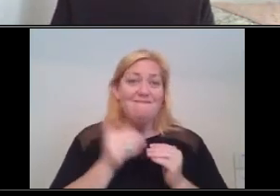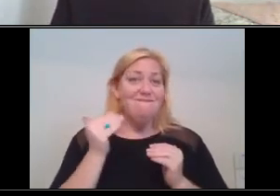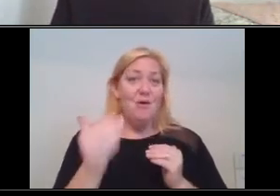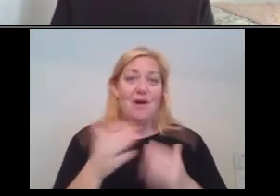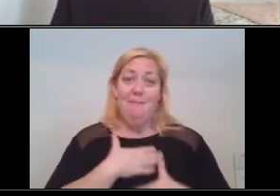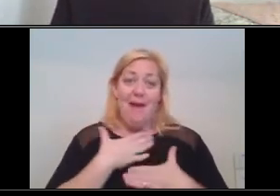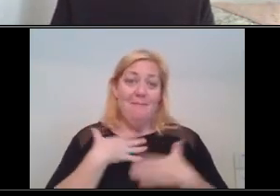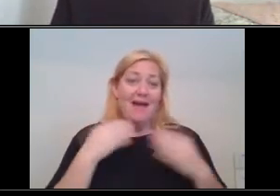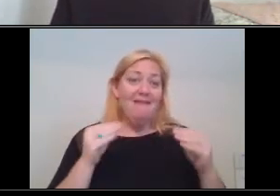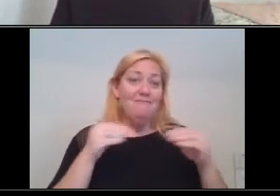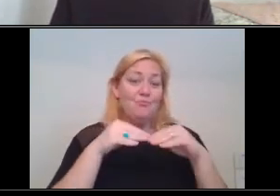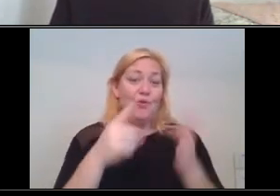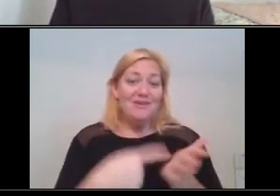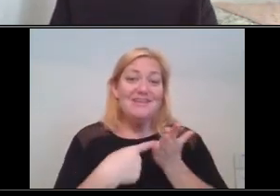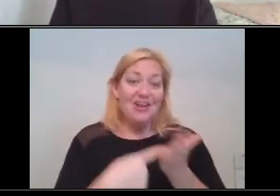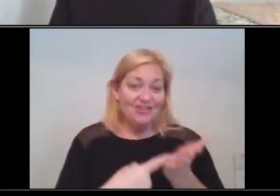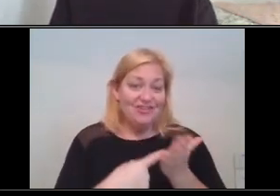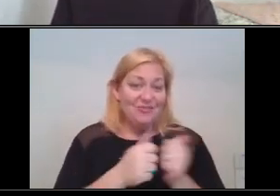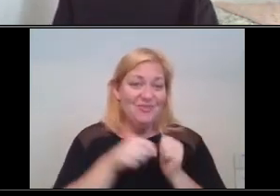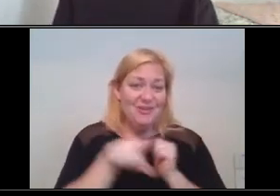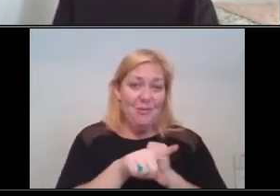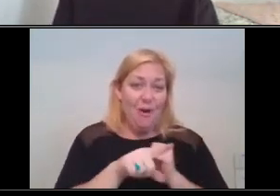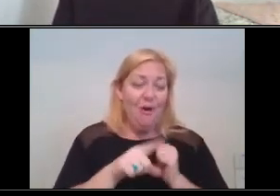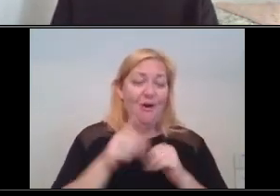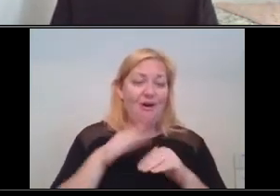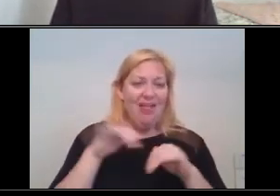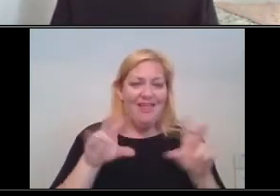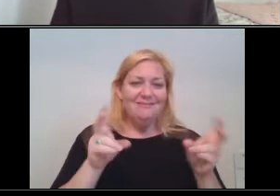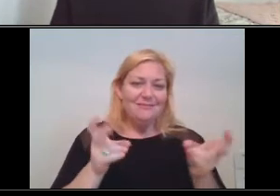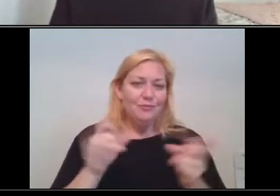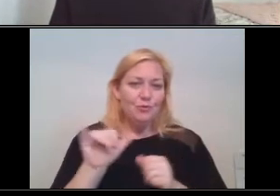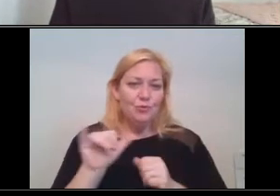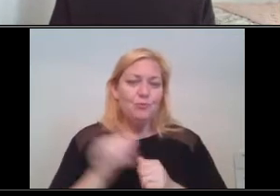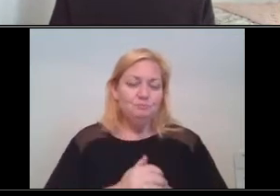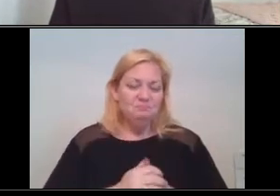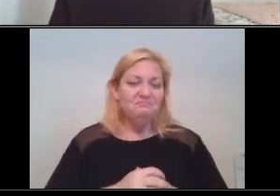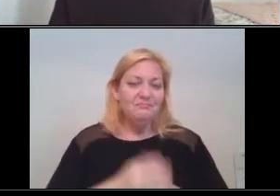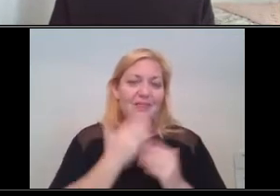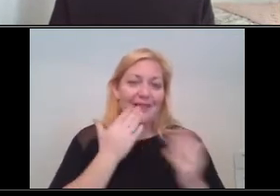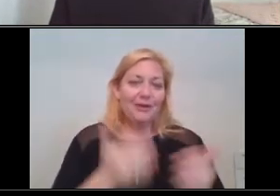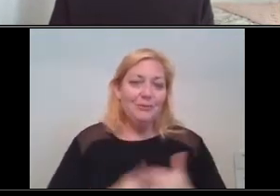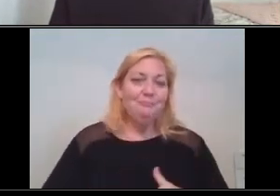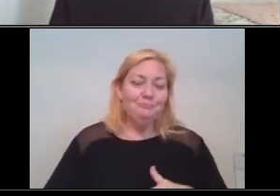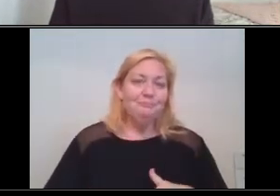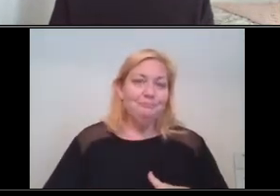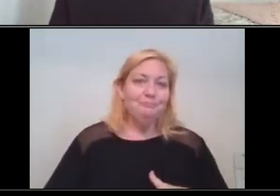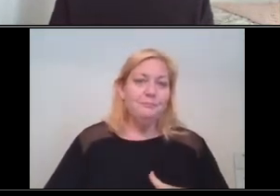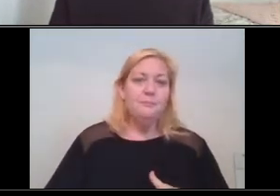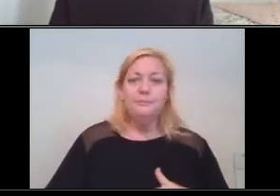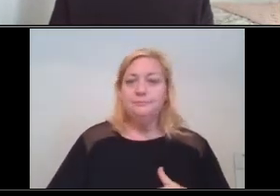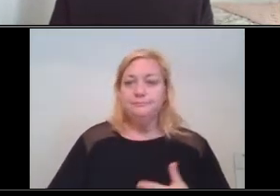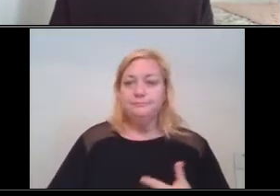more discussion with you all on this and with the folks that called in. So thanks.